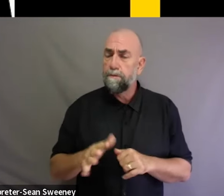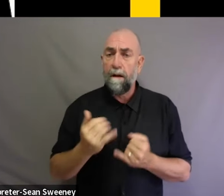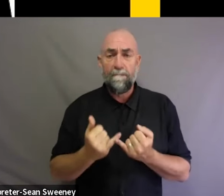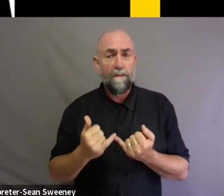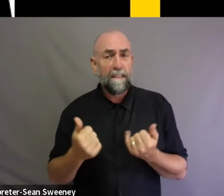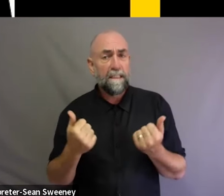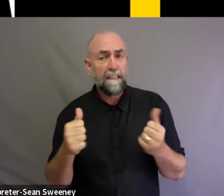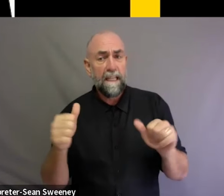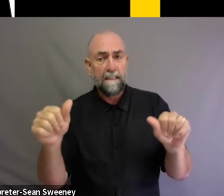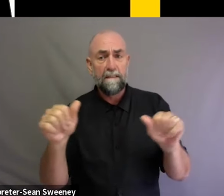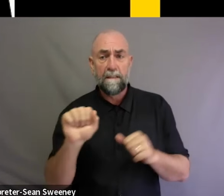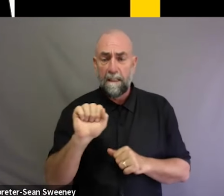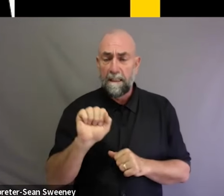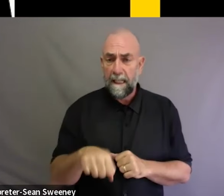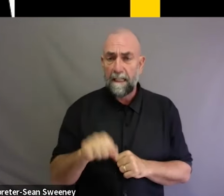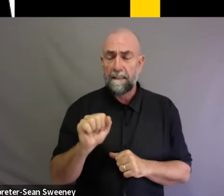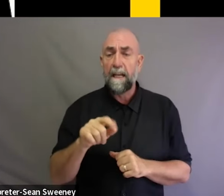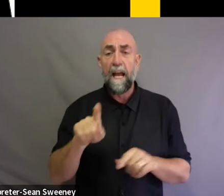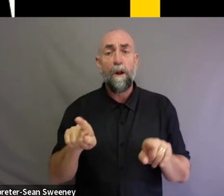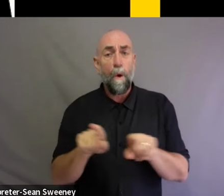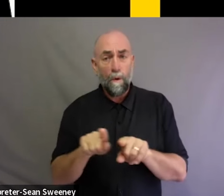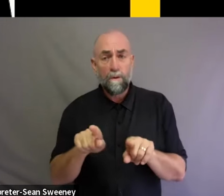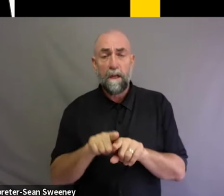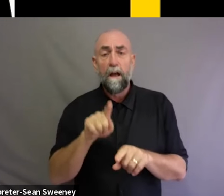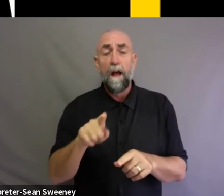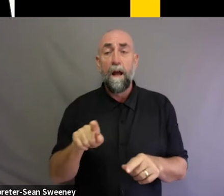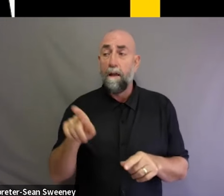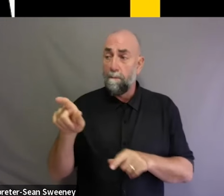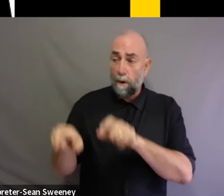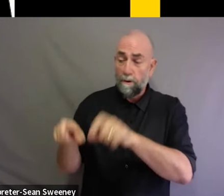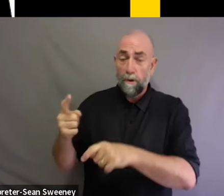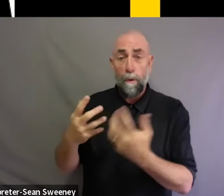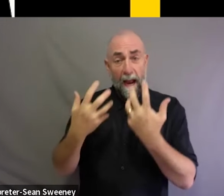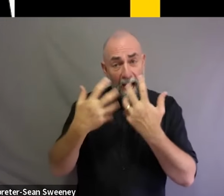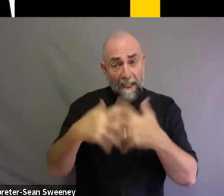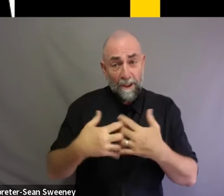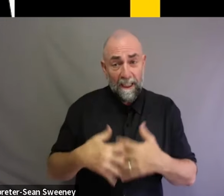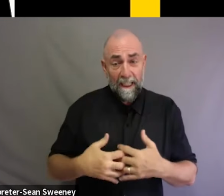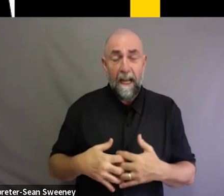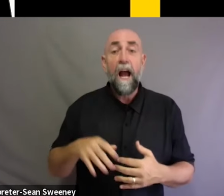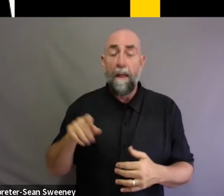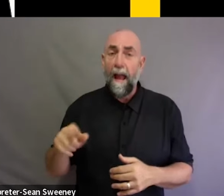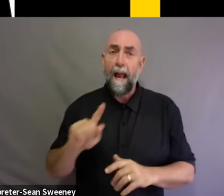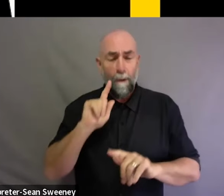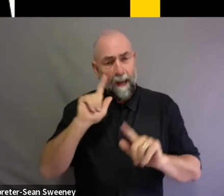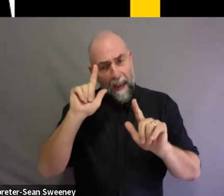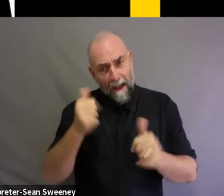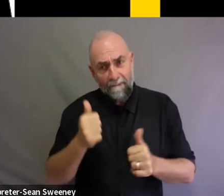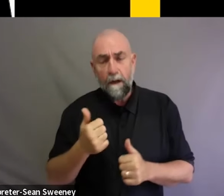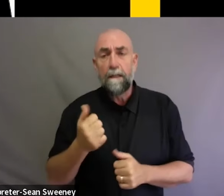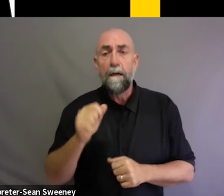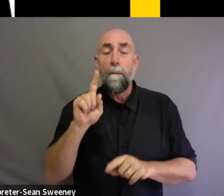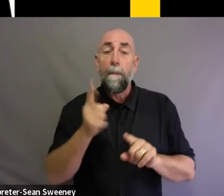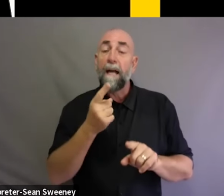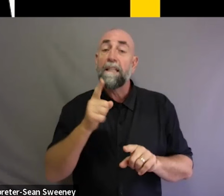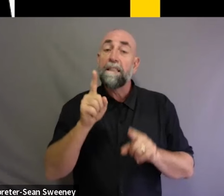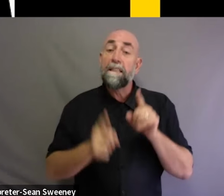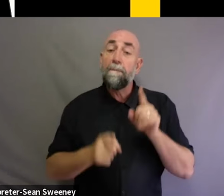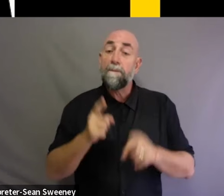successfully. And while engineers love utilitarian arguments, some people might not